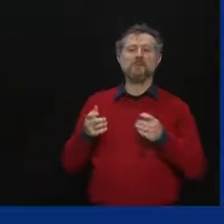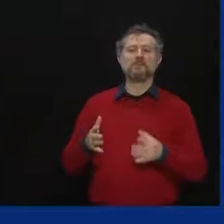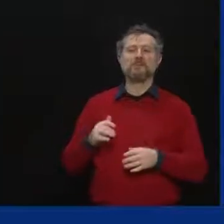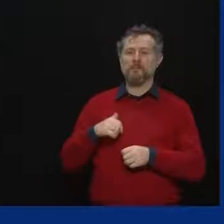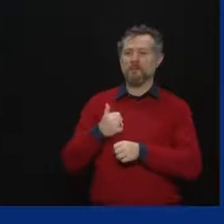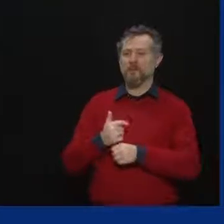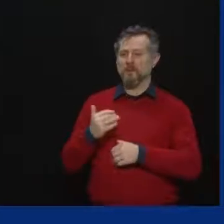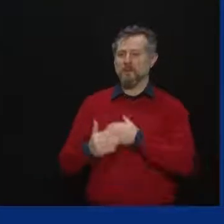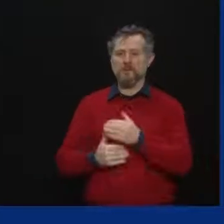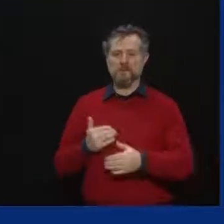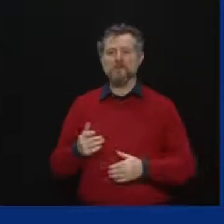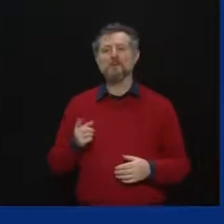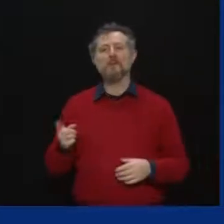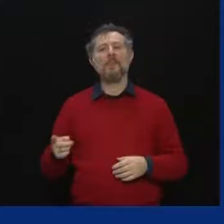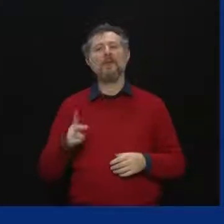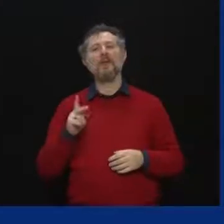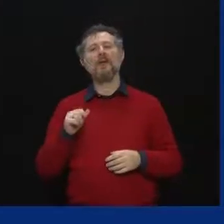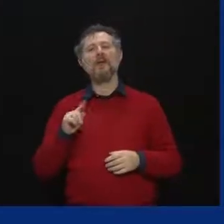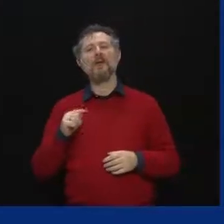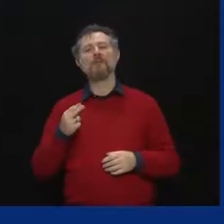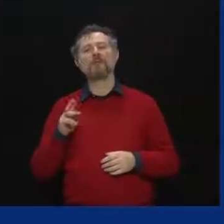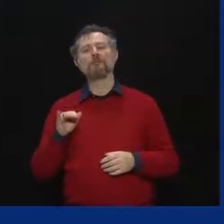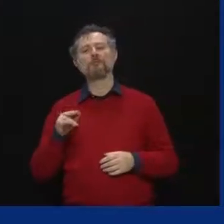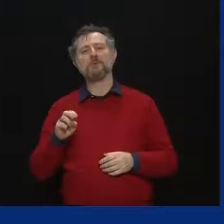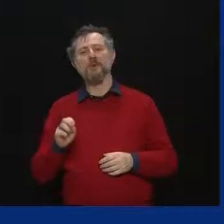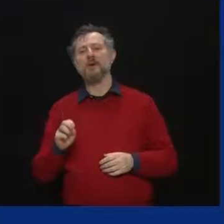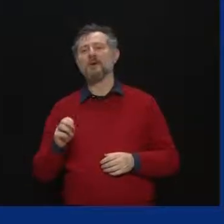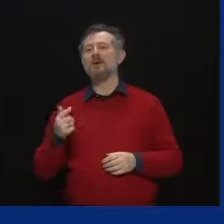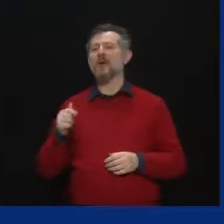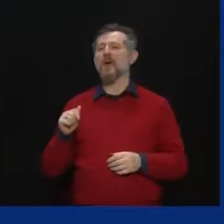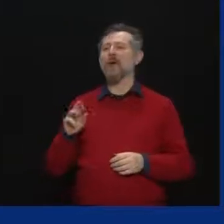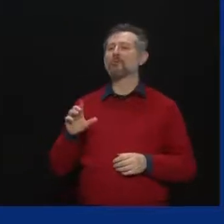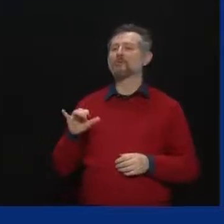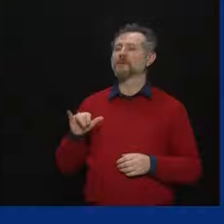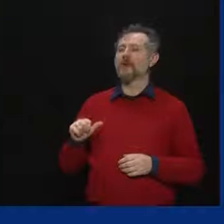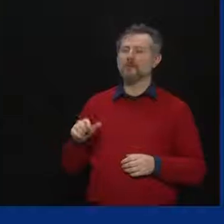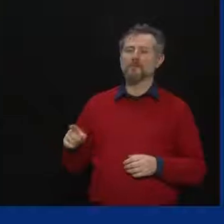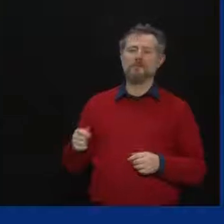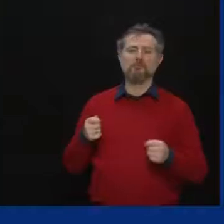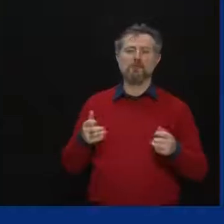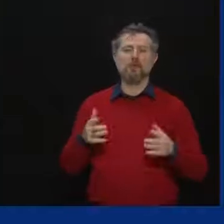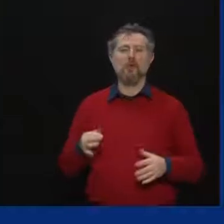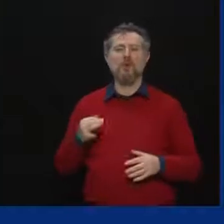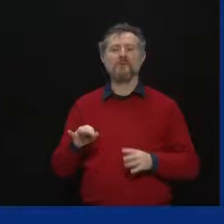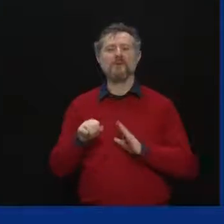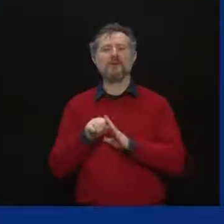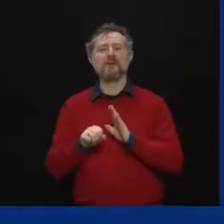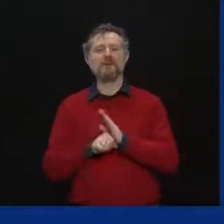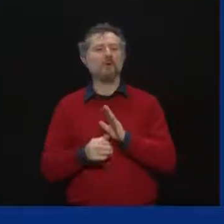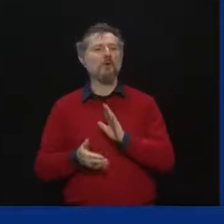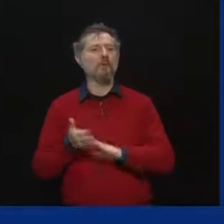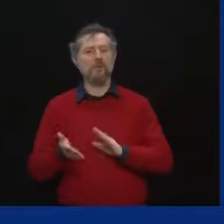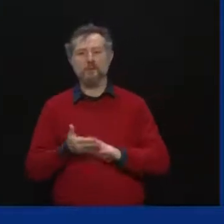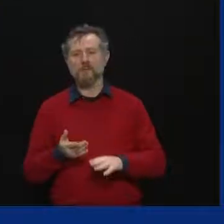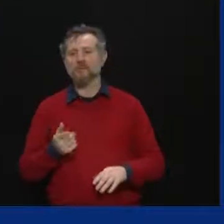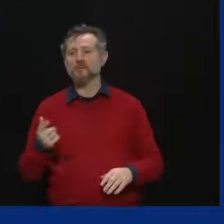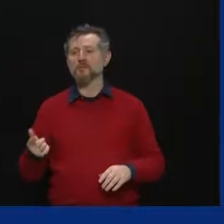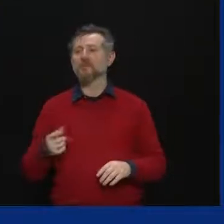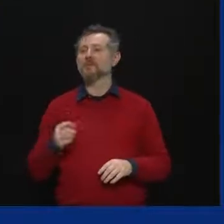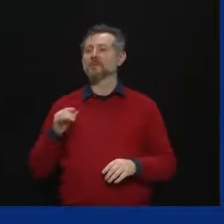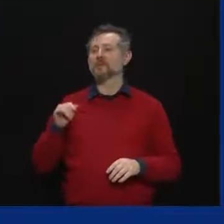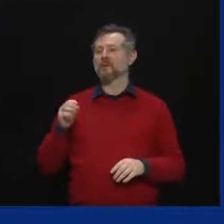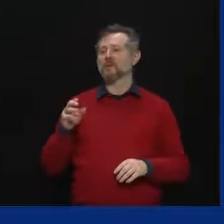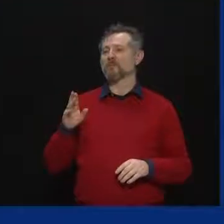and that would be Catherine Garcia, Director of State Operations, and Jackie Bray, who is the Commissioner for Division of Homeland Security. I know